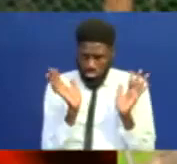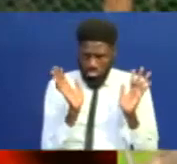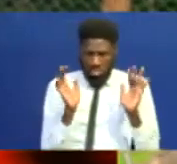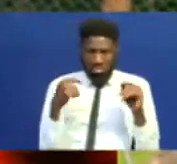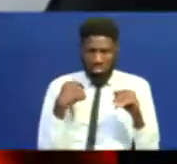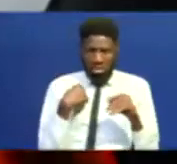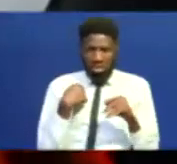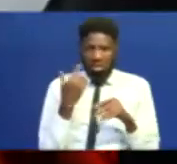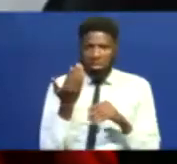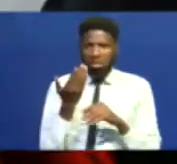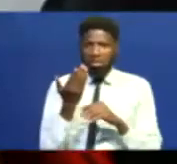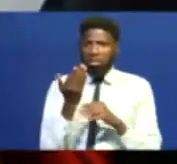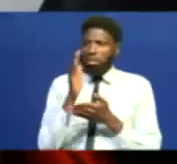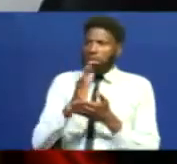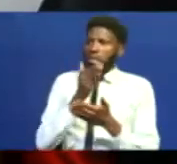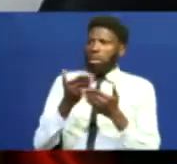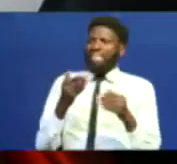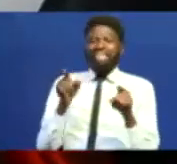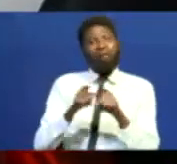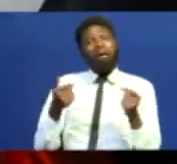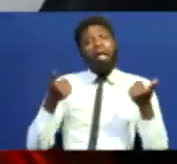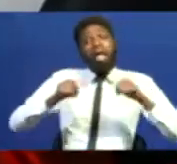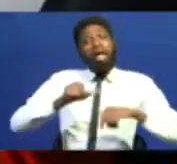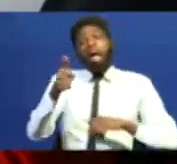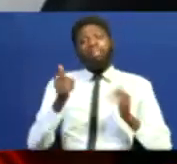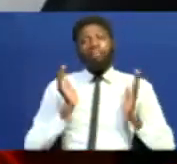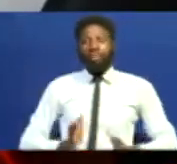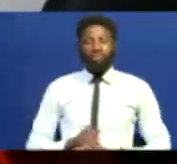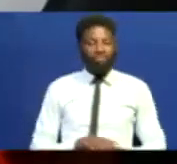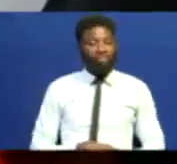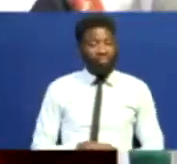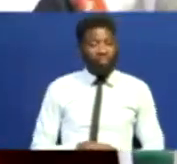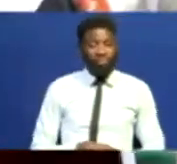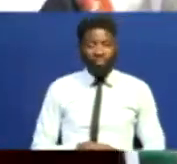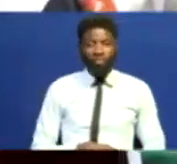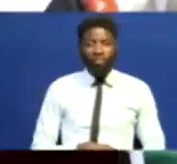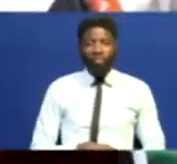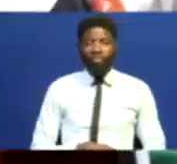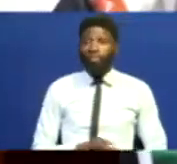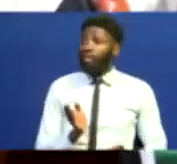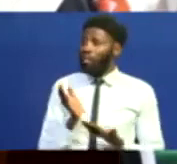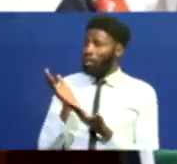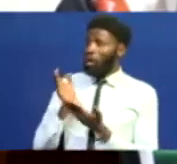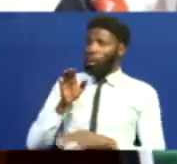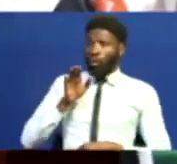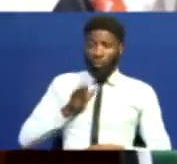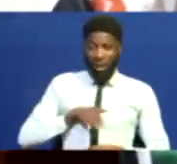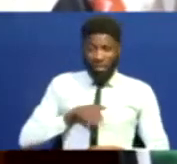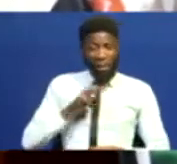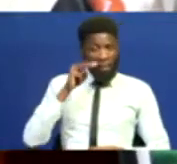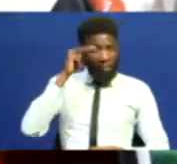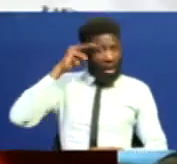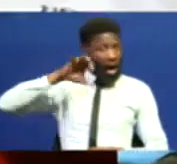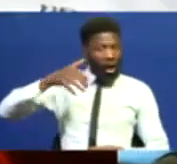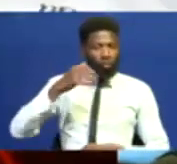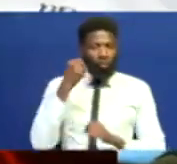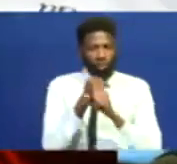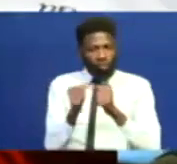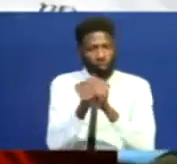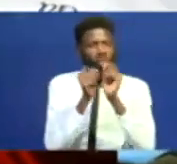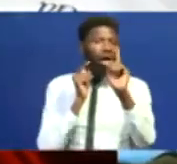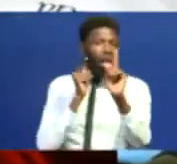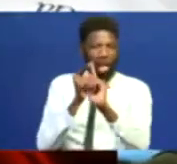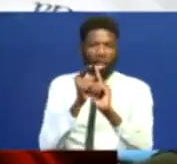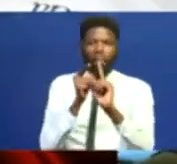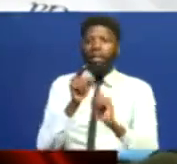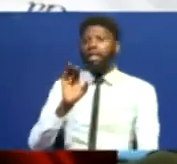any other person. Meanwhile, women across Mandera County have joined forces in the war against gender-based violence. The